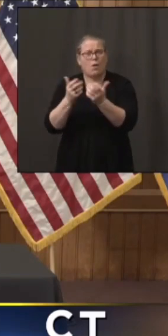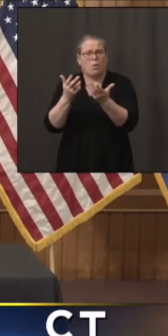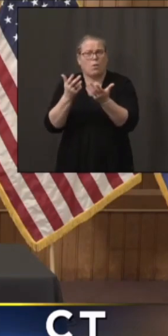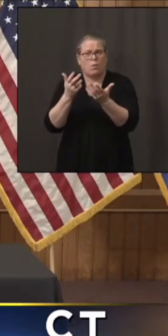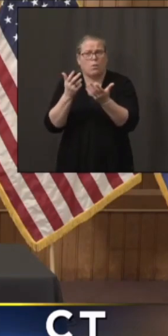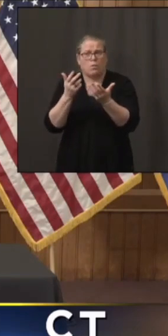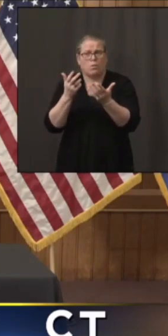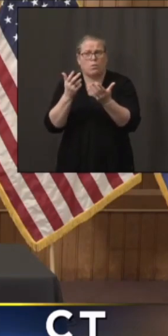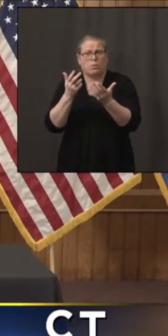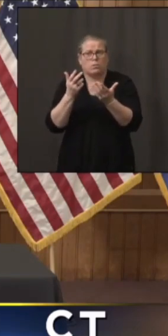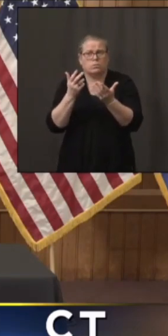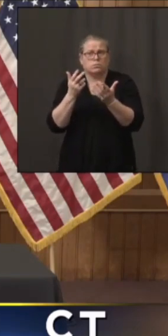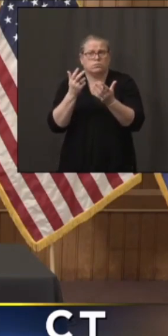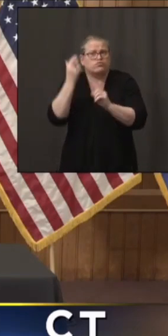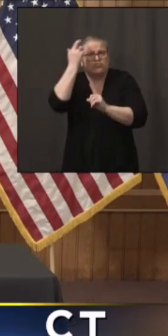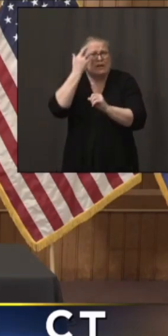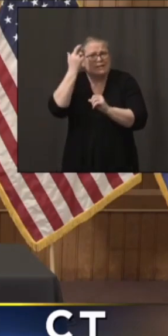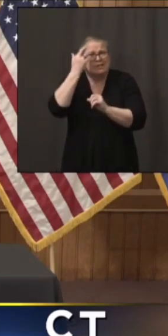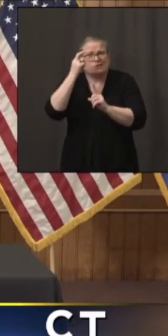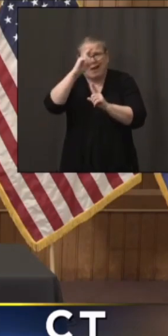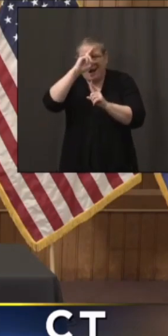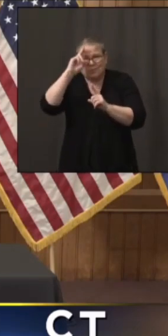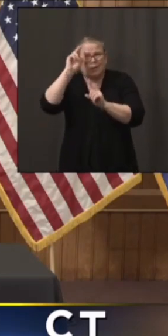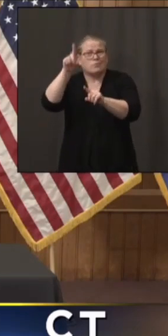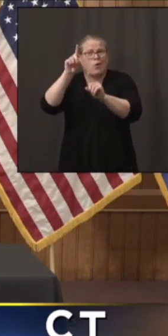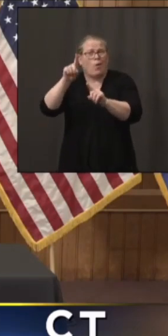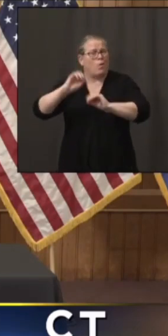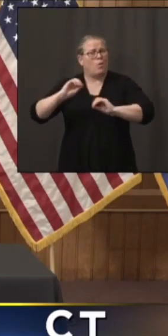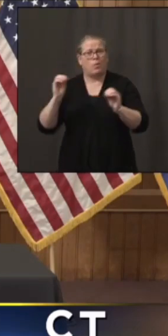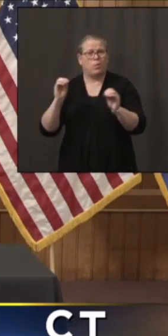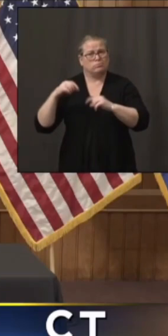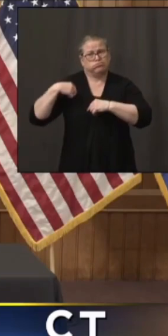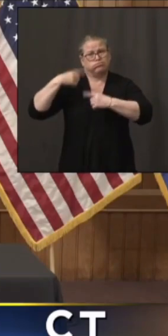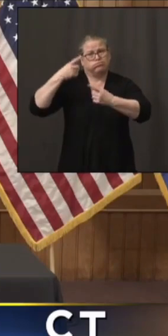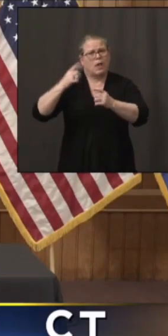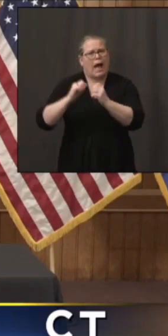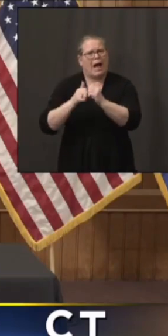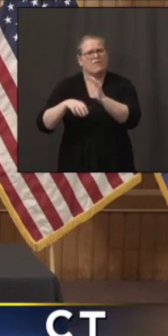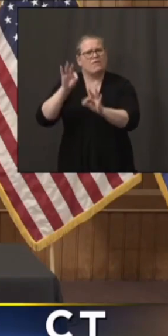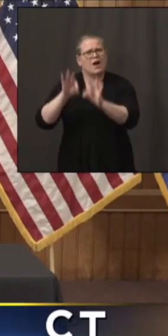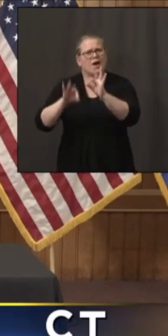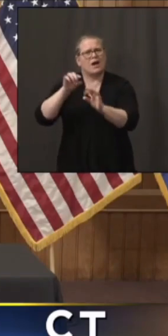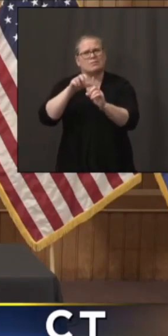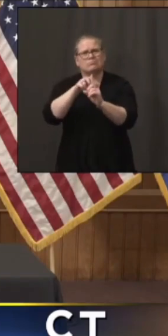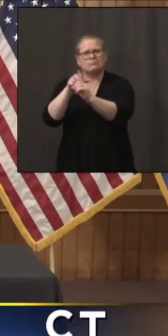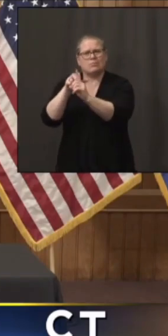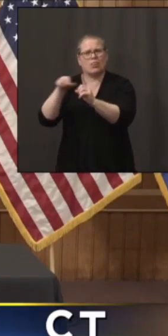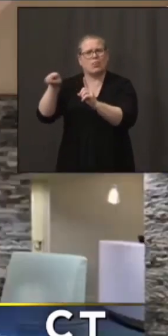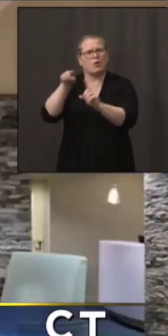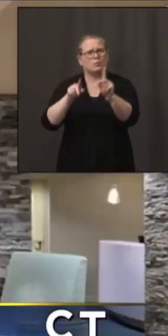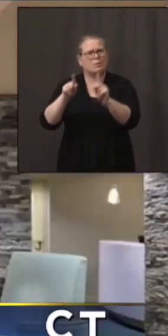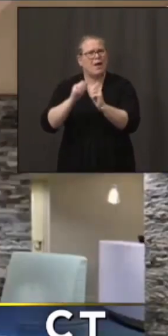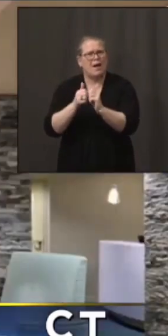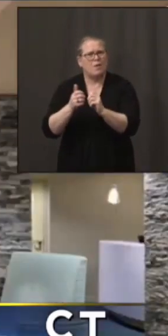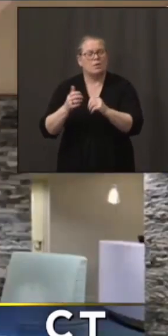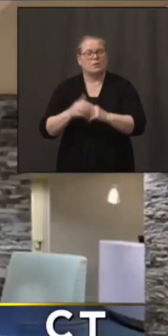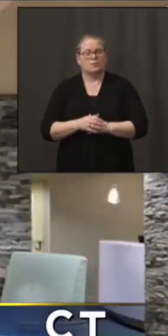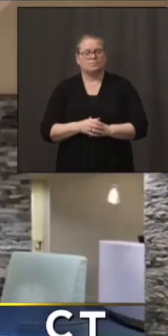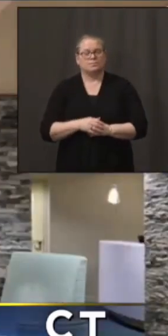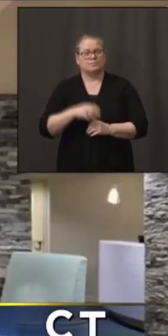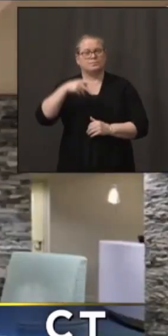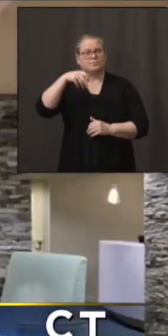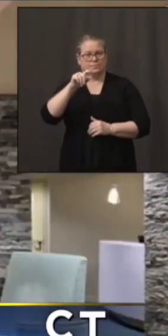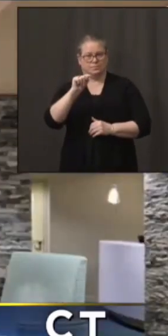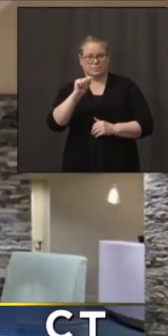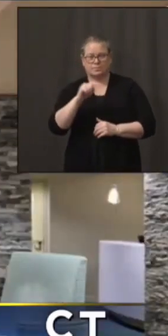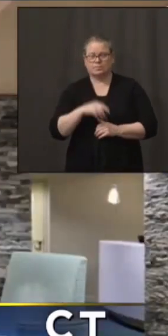of requirement to go to a hospital? So let me try that again. I want to make a